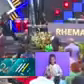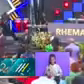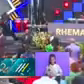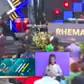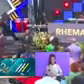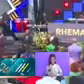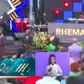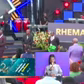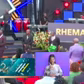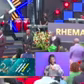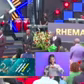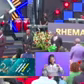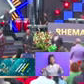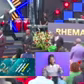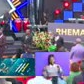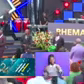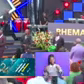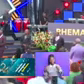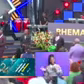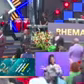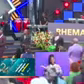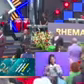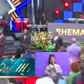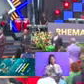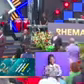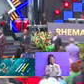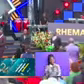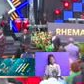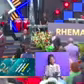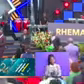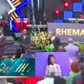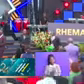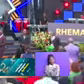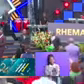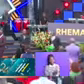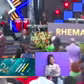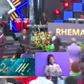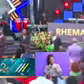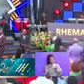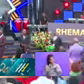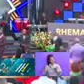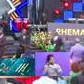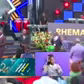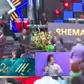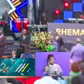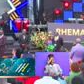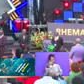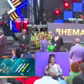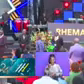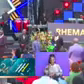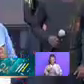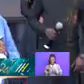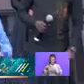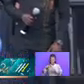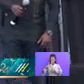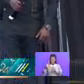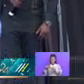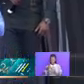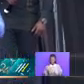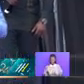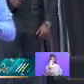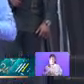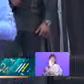so spoken word come with power and authority it's like a spirit and so anyone that catches it is